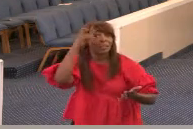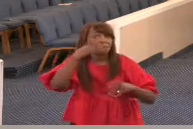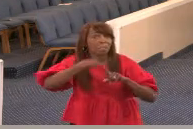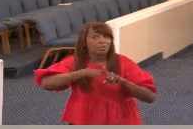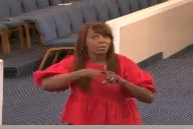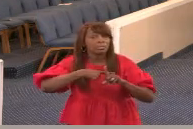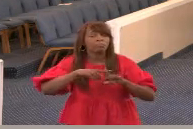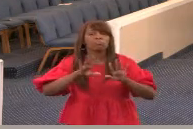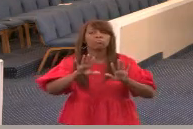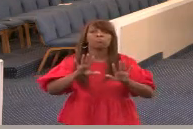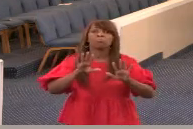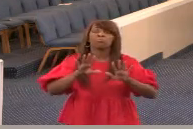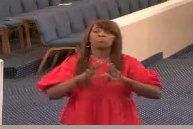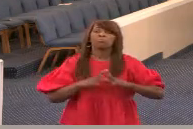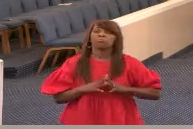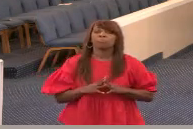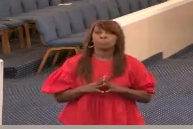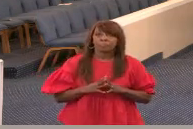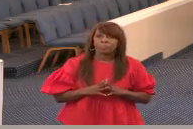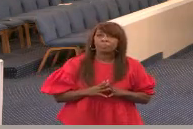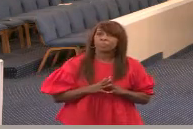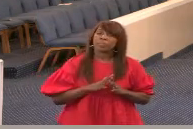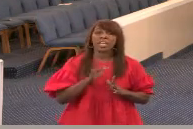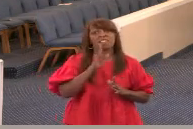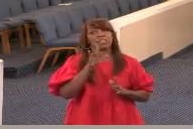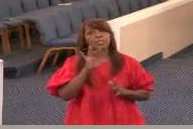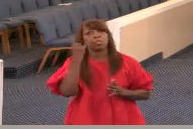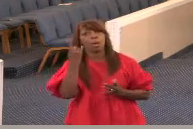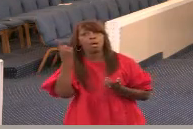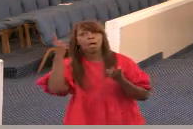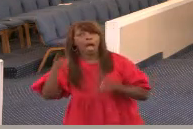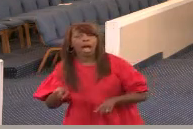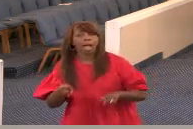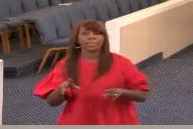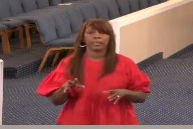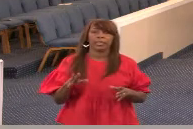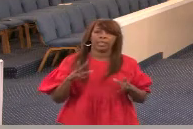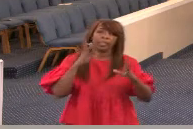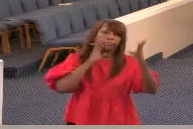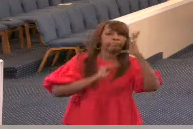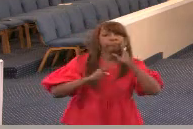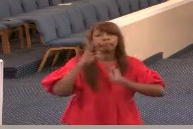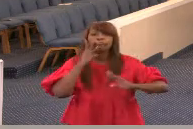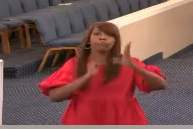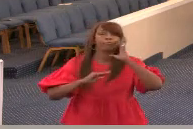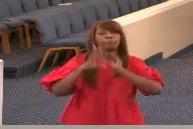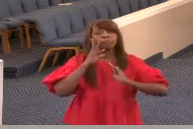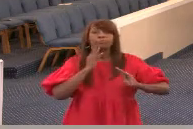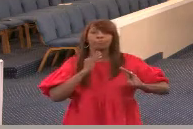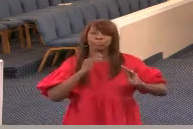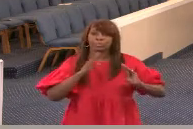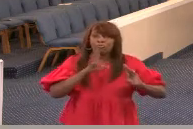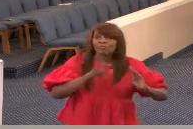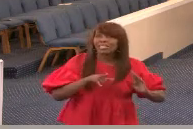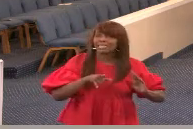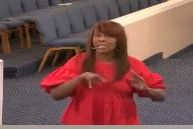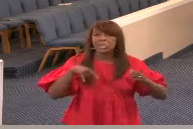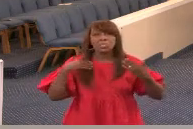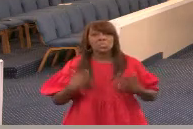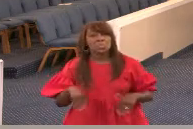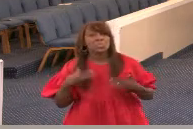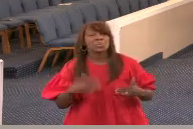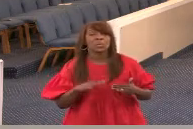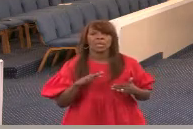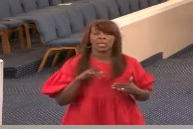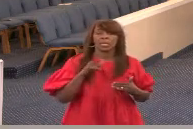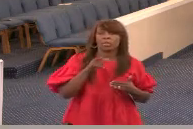we find if it's not one thing, it's something else. I mean, really,